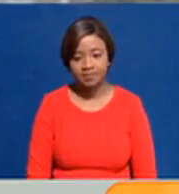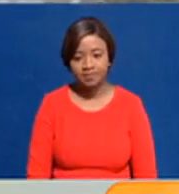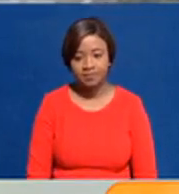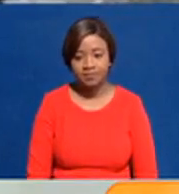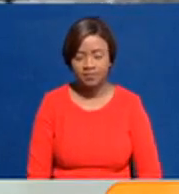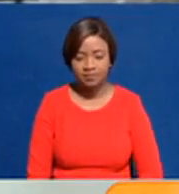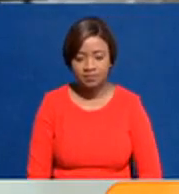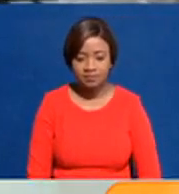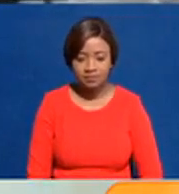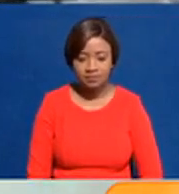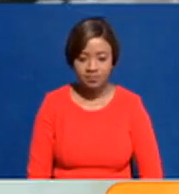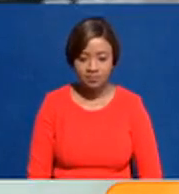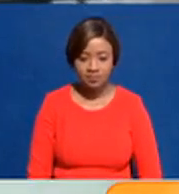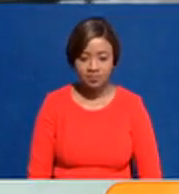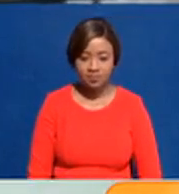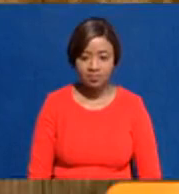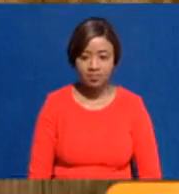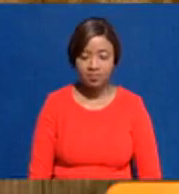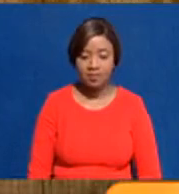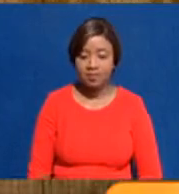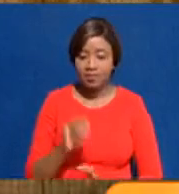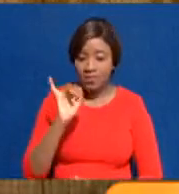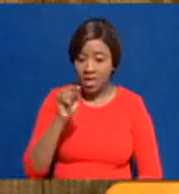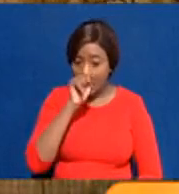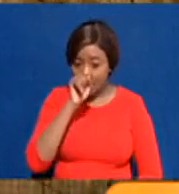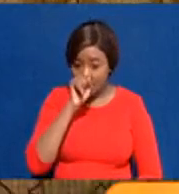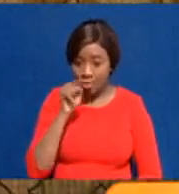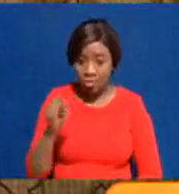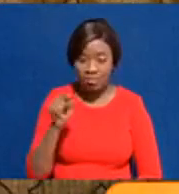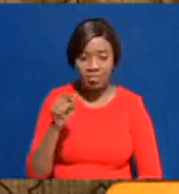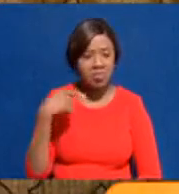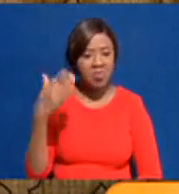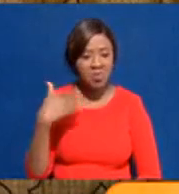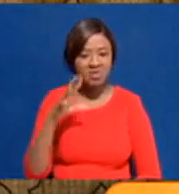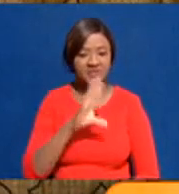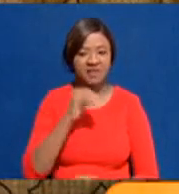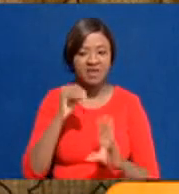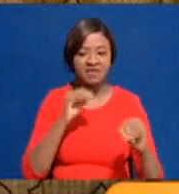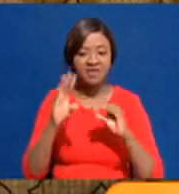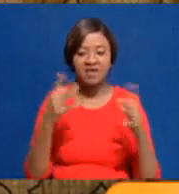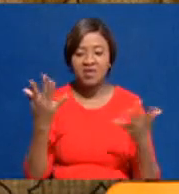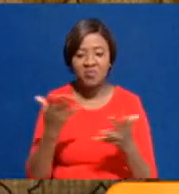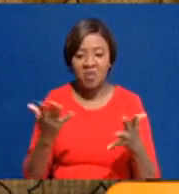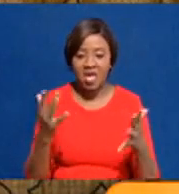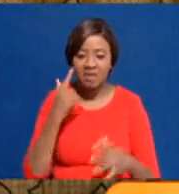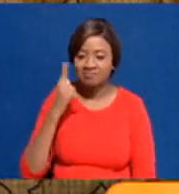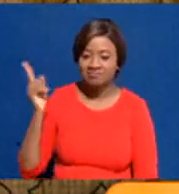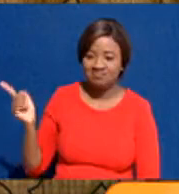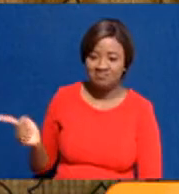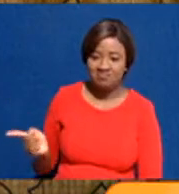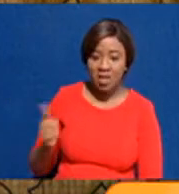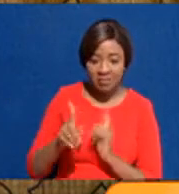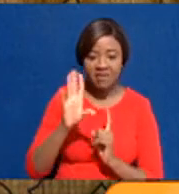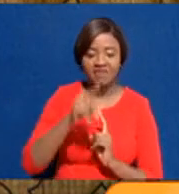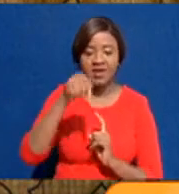Until its discovery in Kenya, Anopheles Stephensi was known to occur and spread malaria in Southeast Asia, the